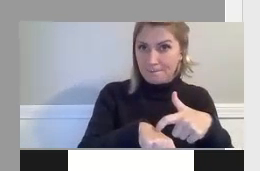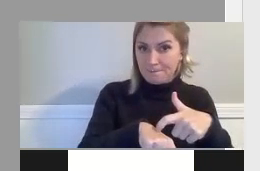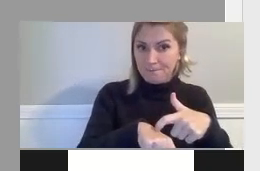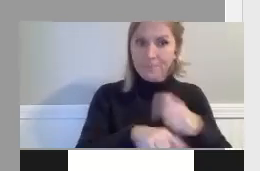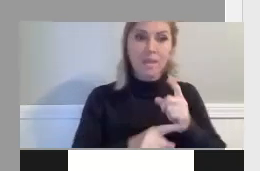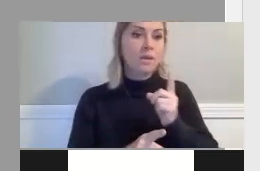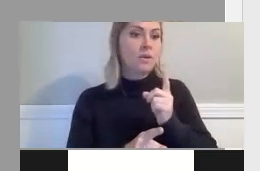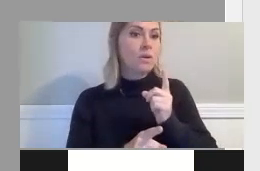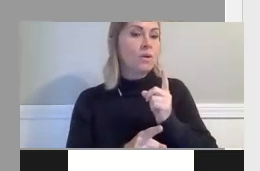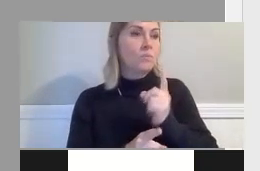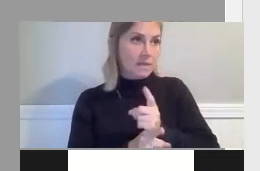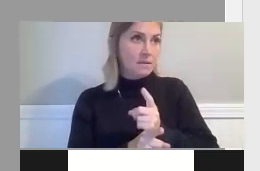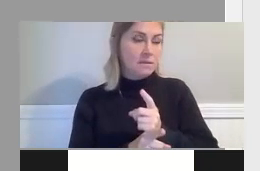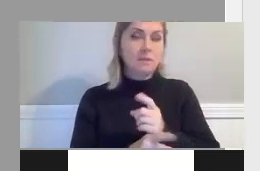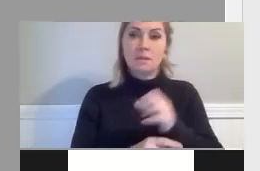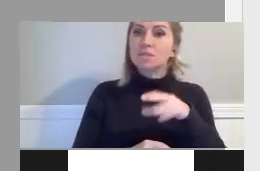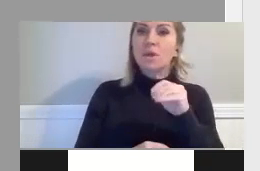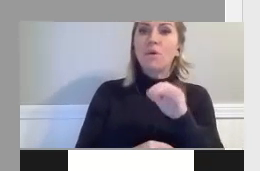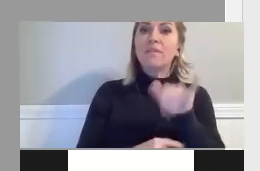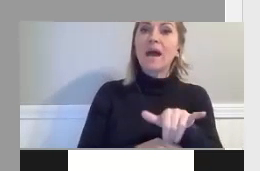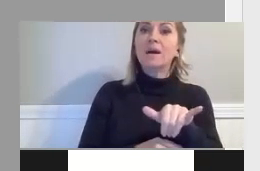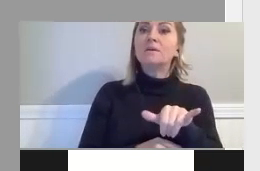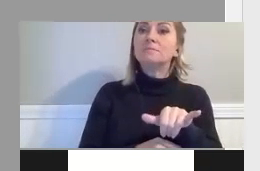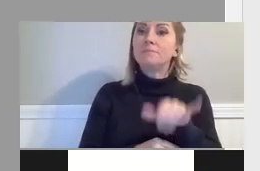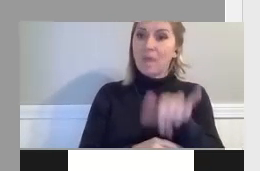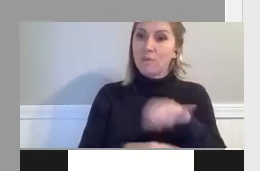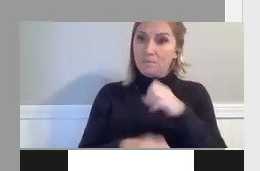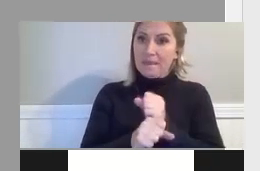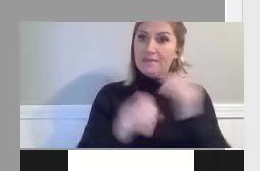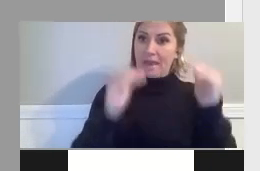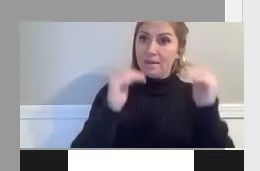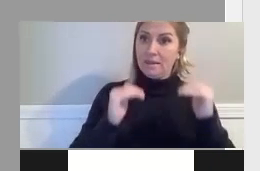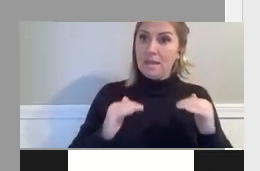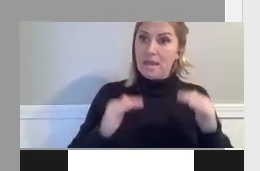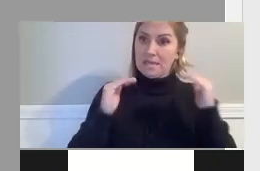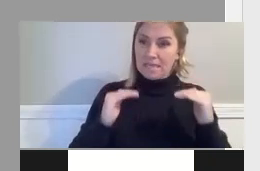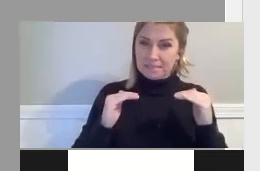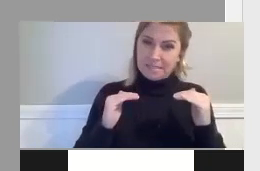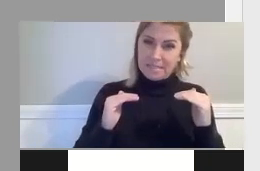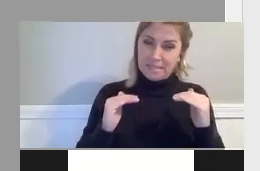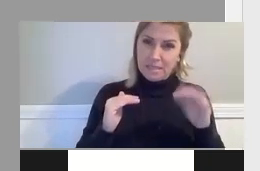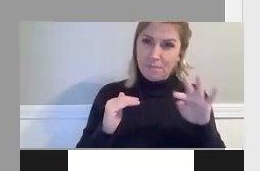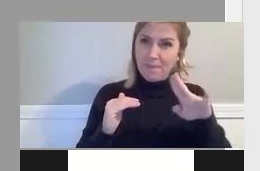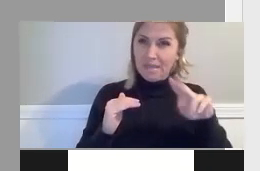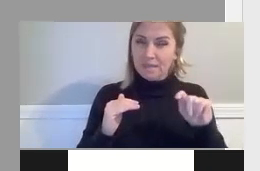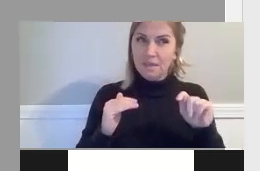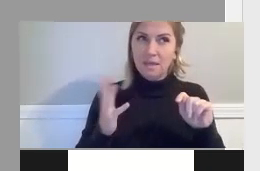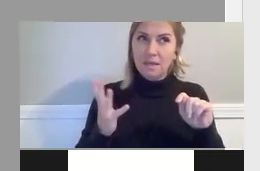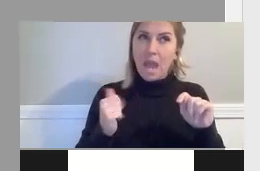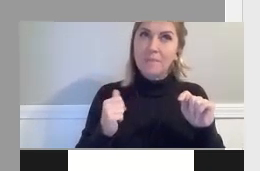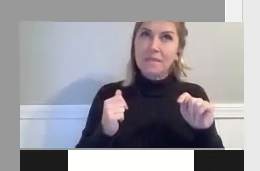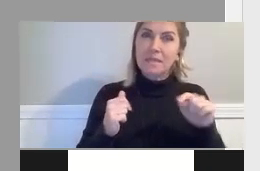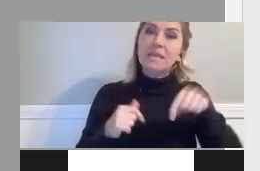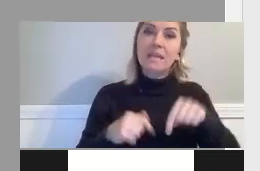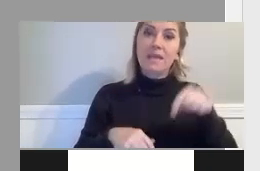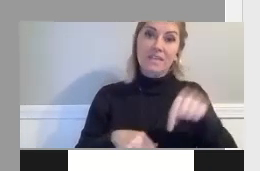Right. Right. So that would make the next thing a bit more clear, because sometimes, so in this case,